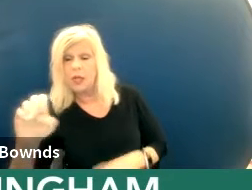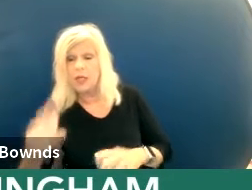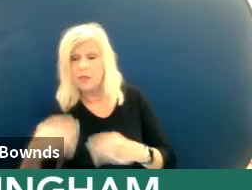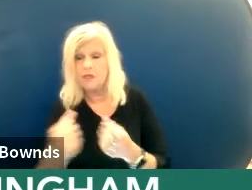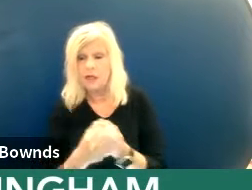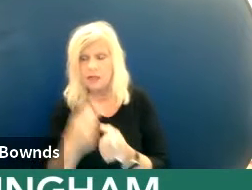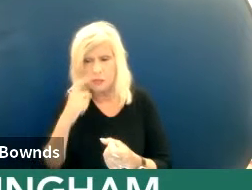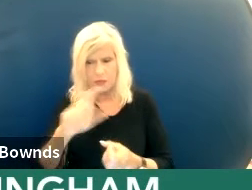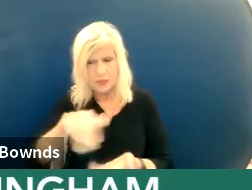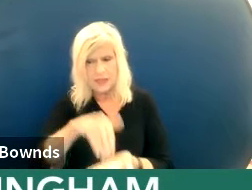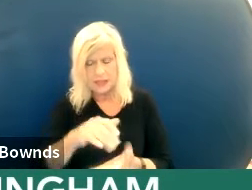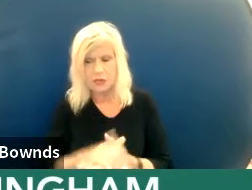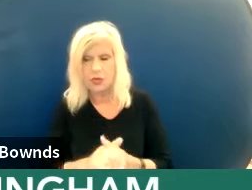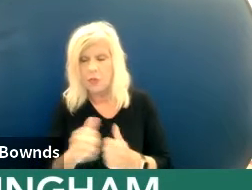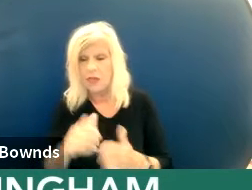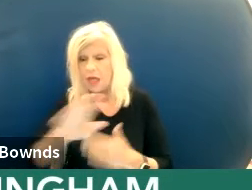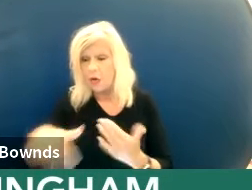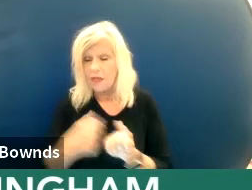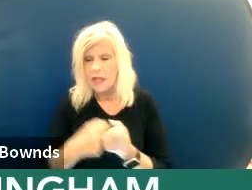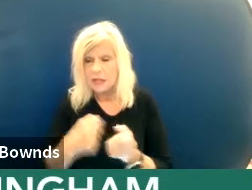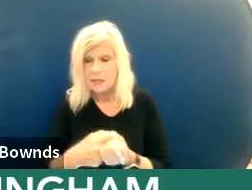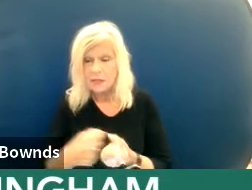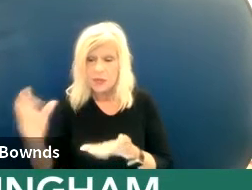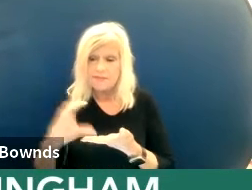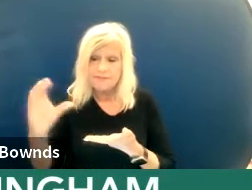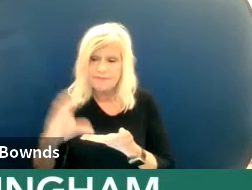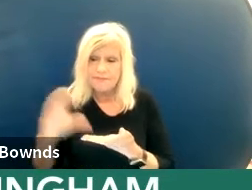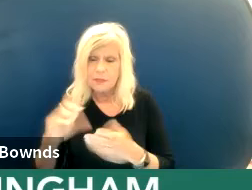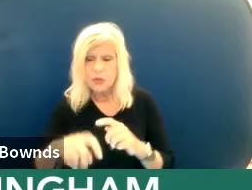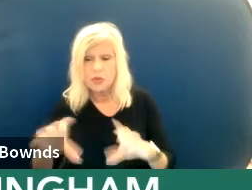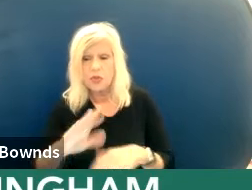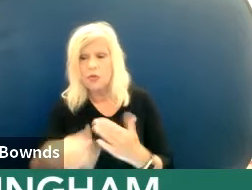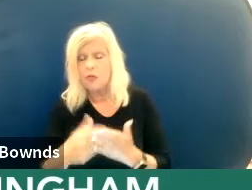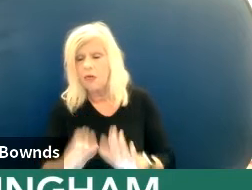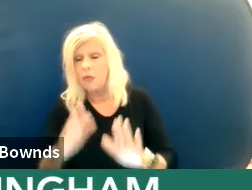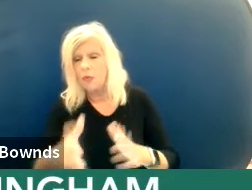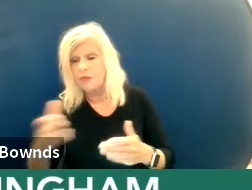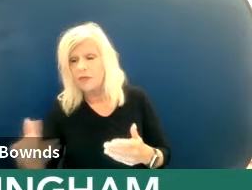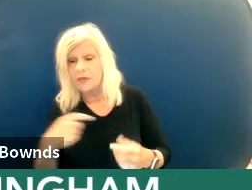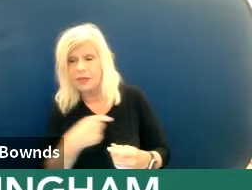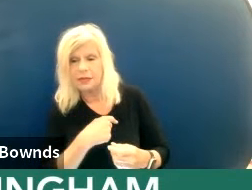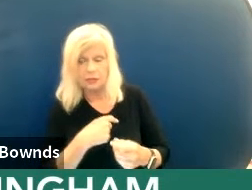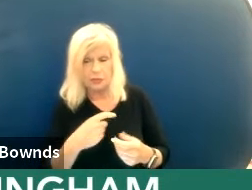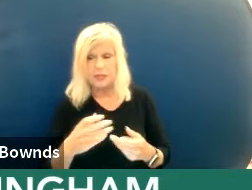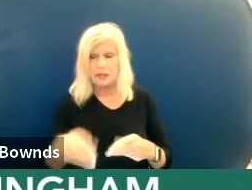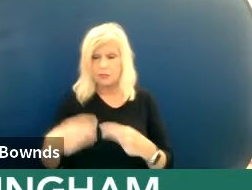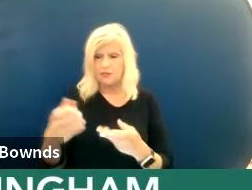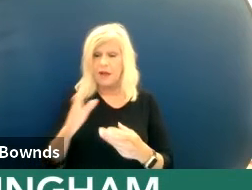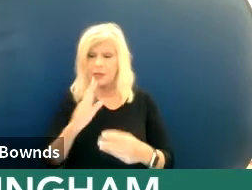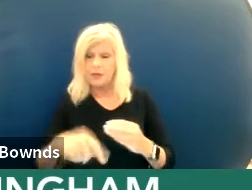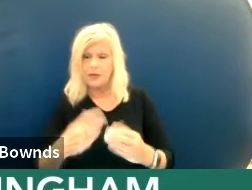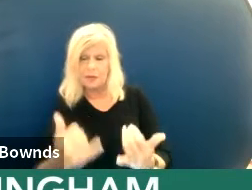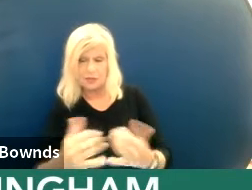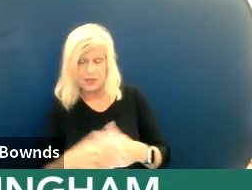for the center. So without that support, couldn't do all of the fantastic things that you are going to talk about today.